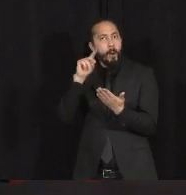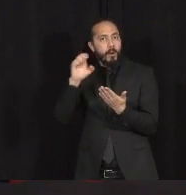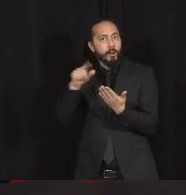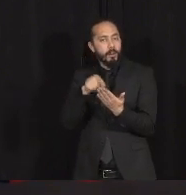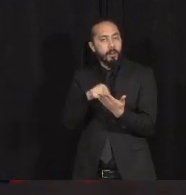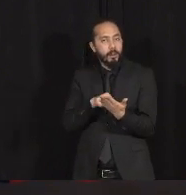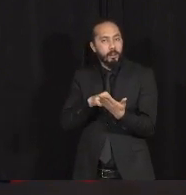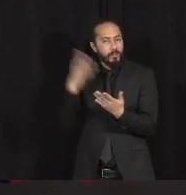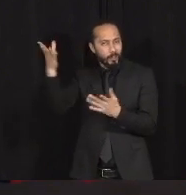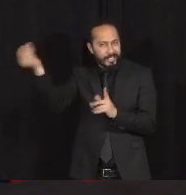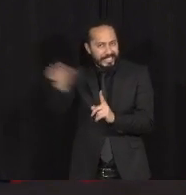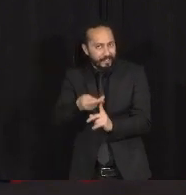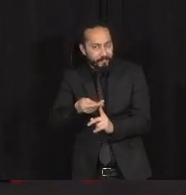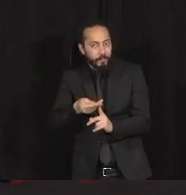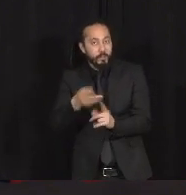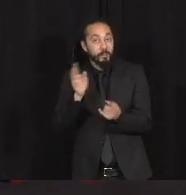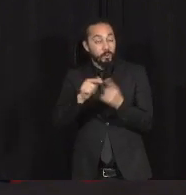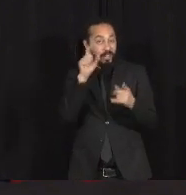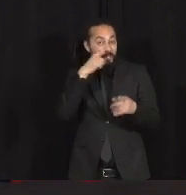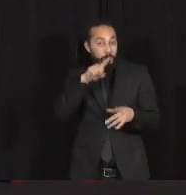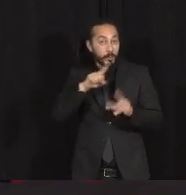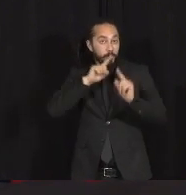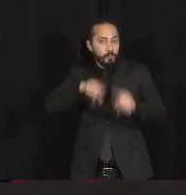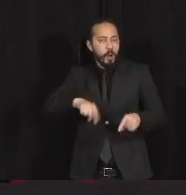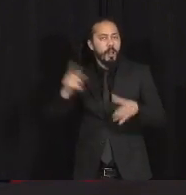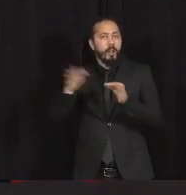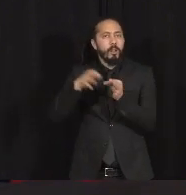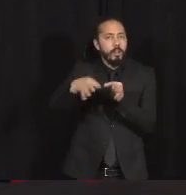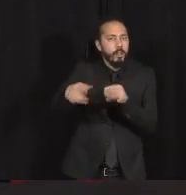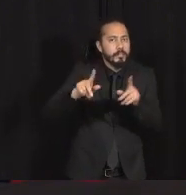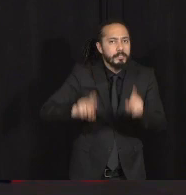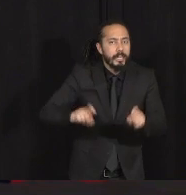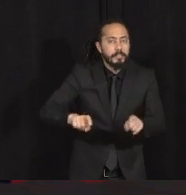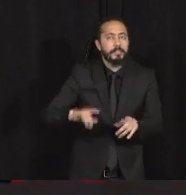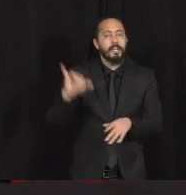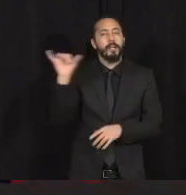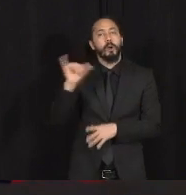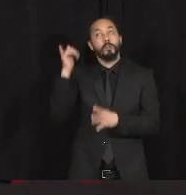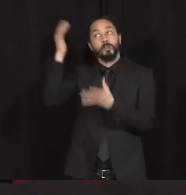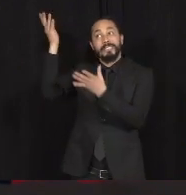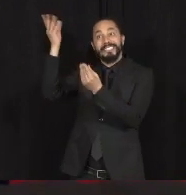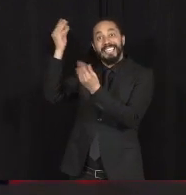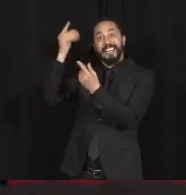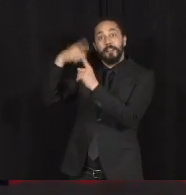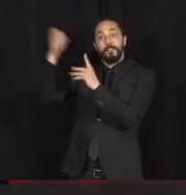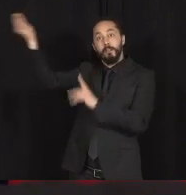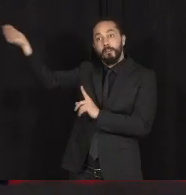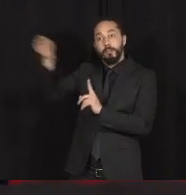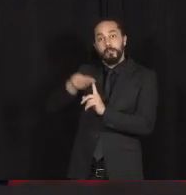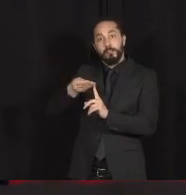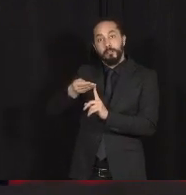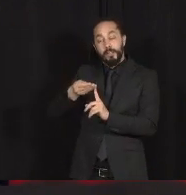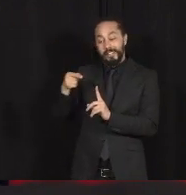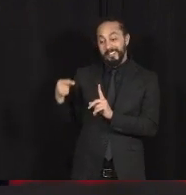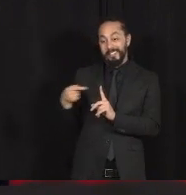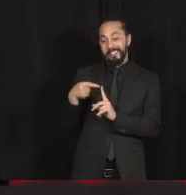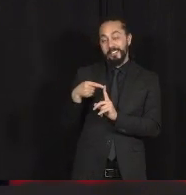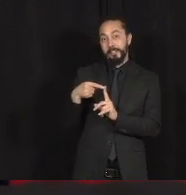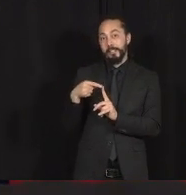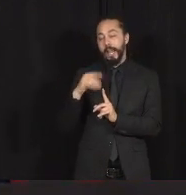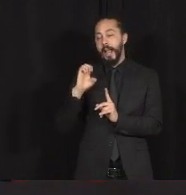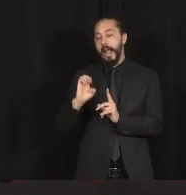testing and the delivery of the data that the epidemiologists needed to do all of this